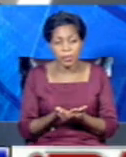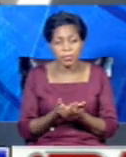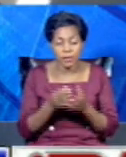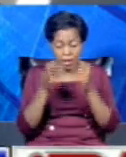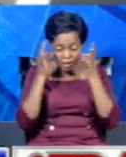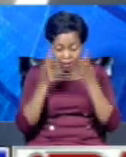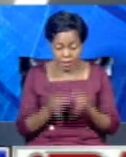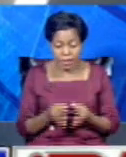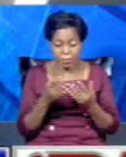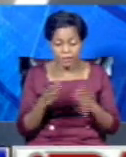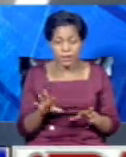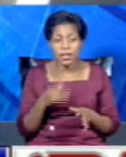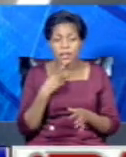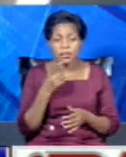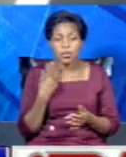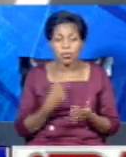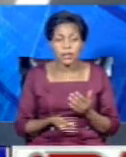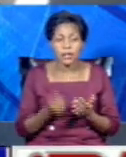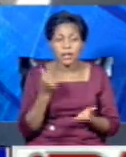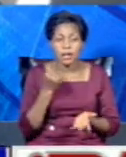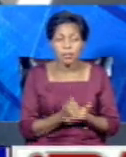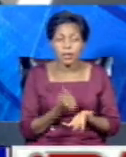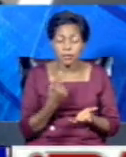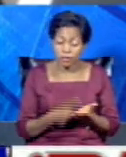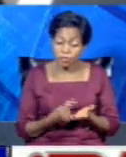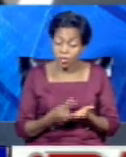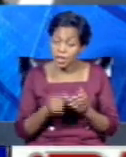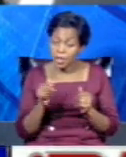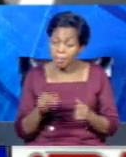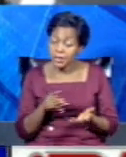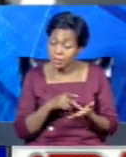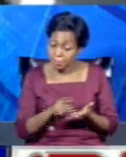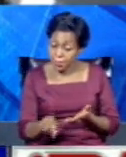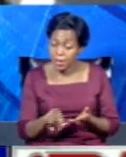are sealed. Bank of Uganda must pay those. In addition, it must pay this for this work.